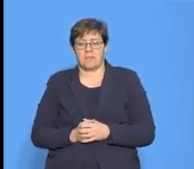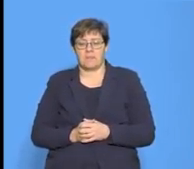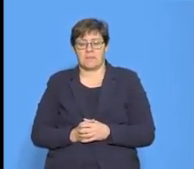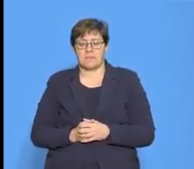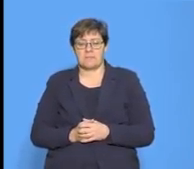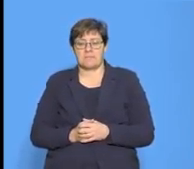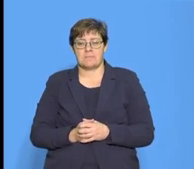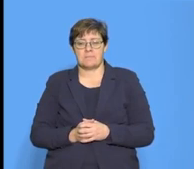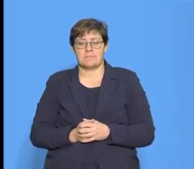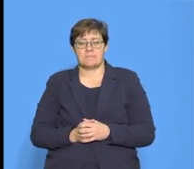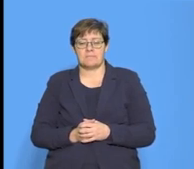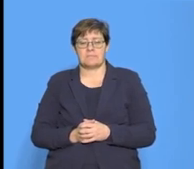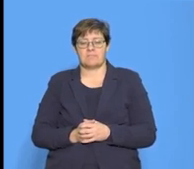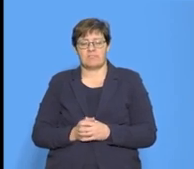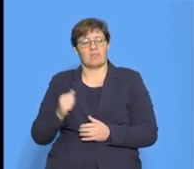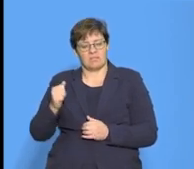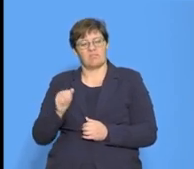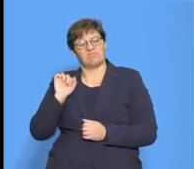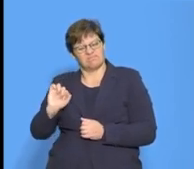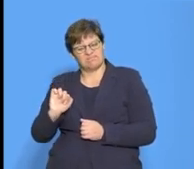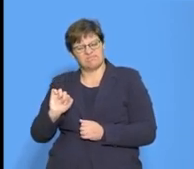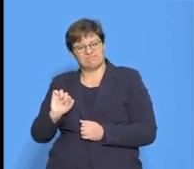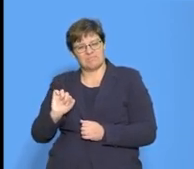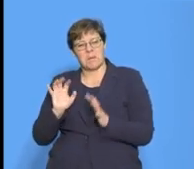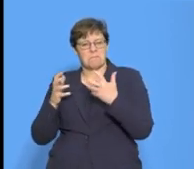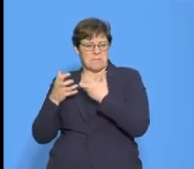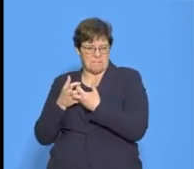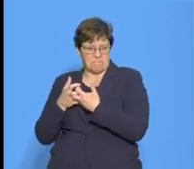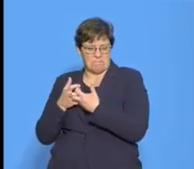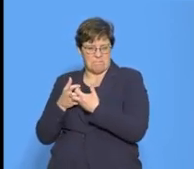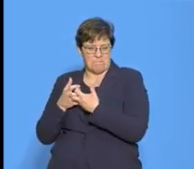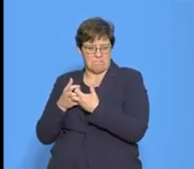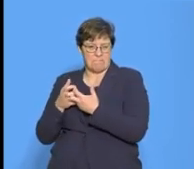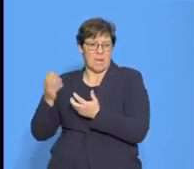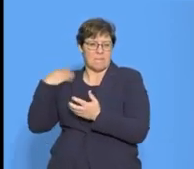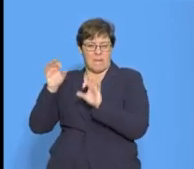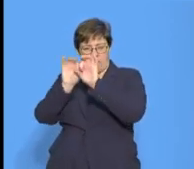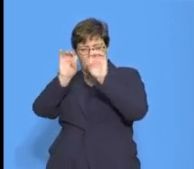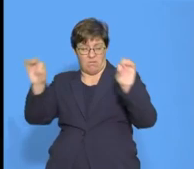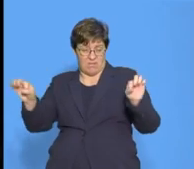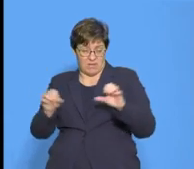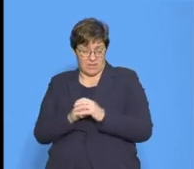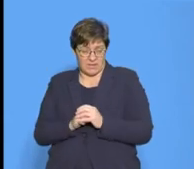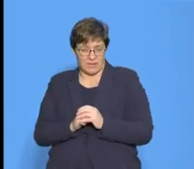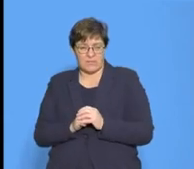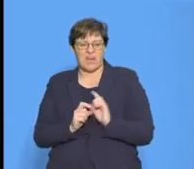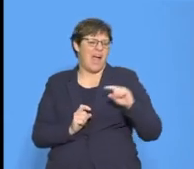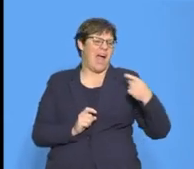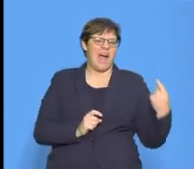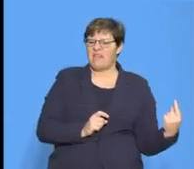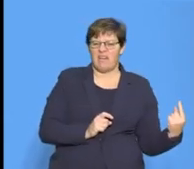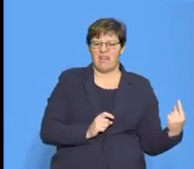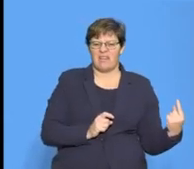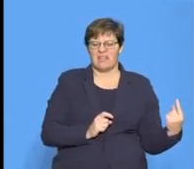or a backbone. Okay, so those are all organisms that have a backbone as opposed to